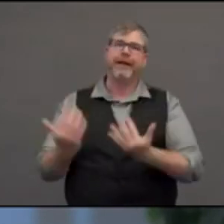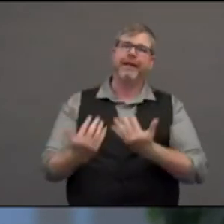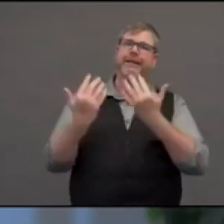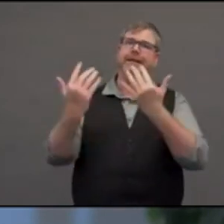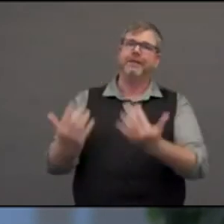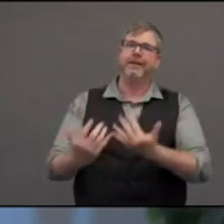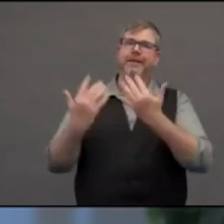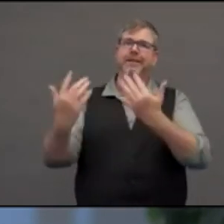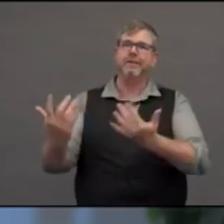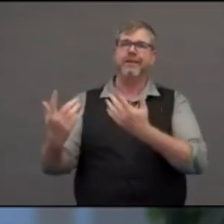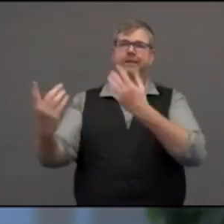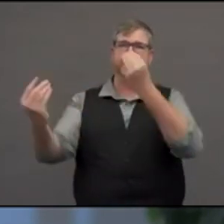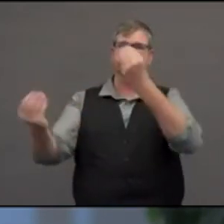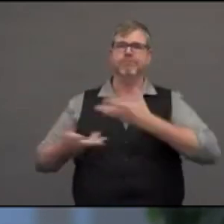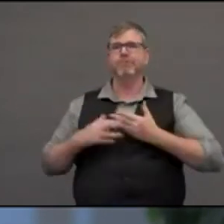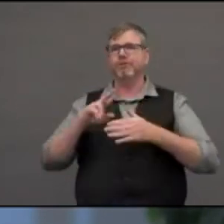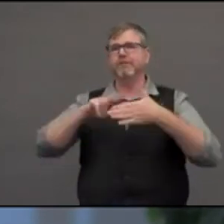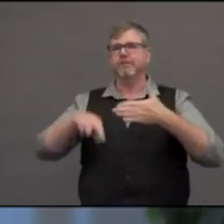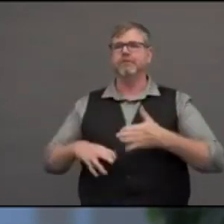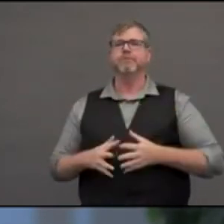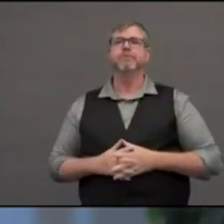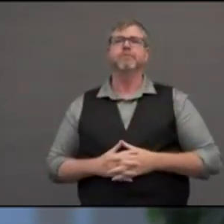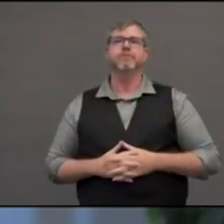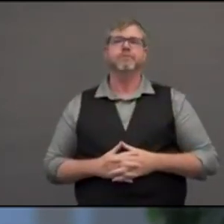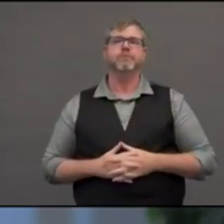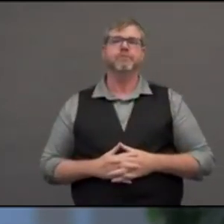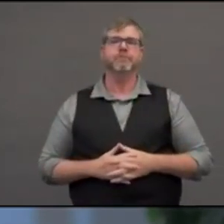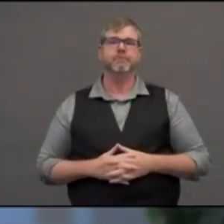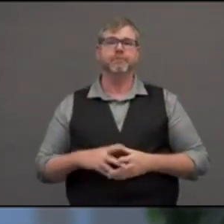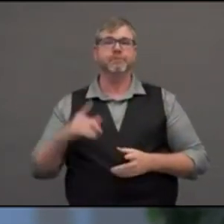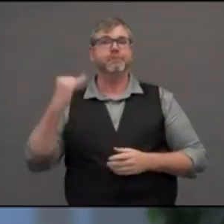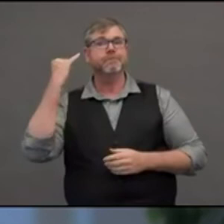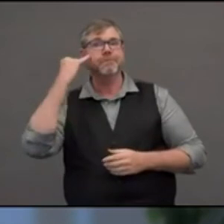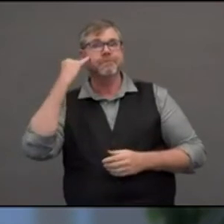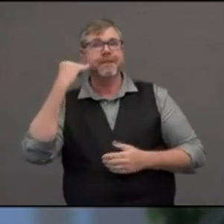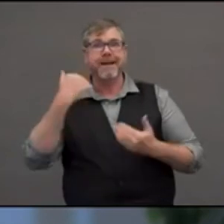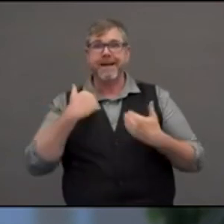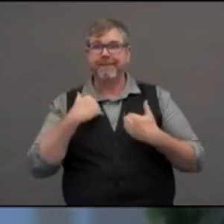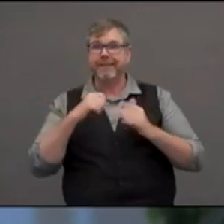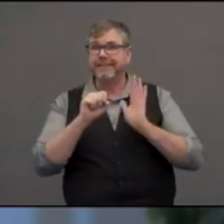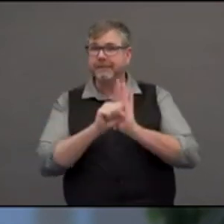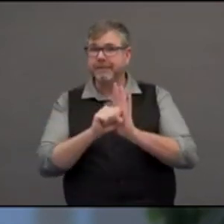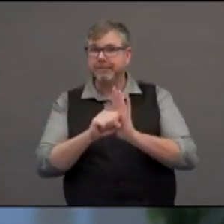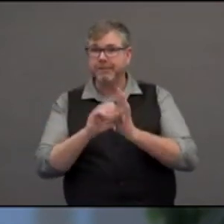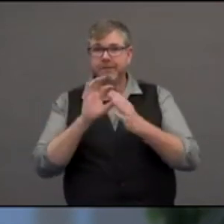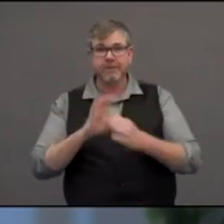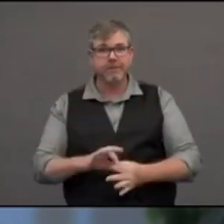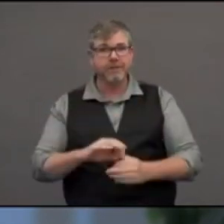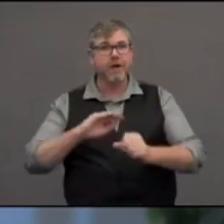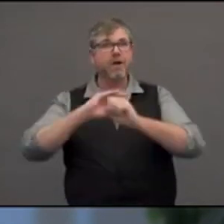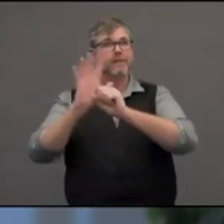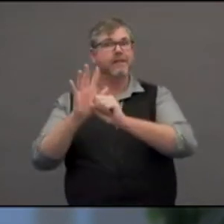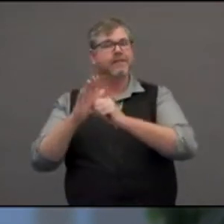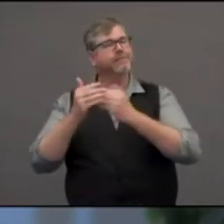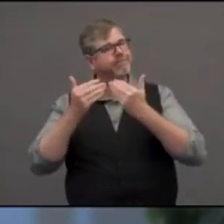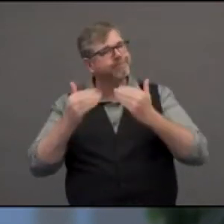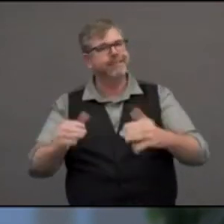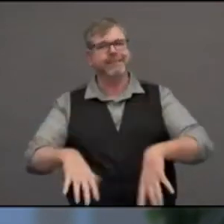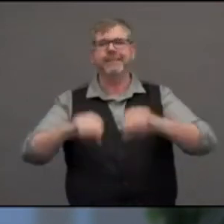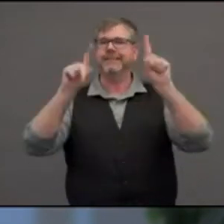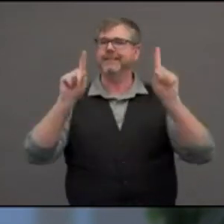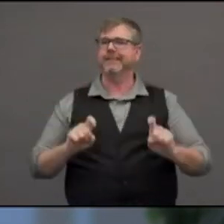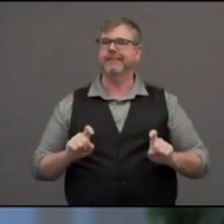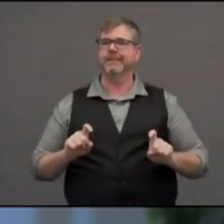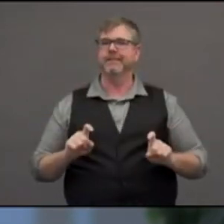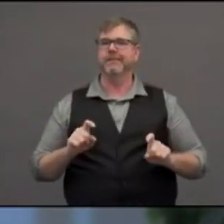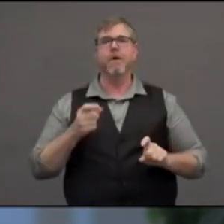We would like people, obviously, if you have symptoms of COVID, to get a test, and we want you to call your doctor